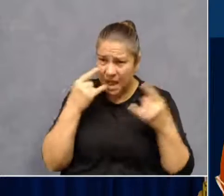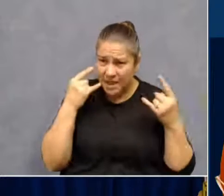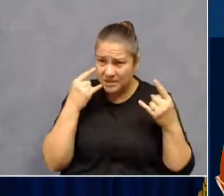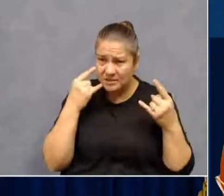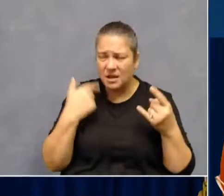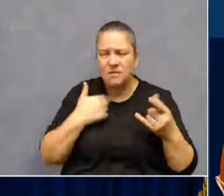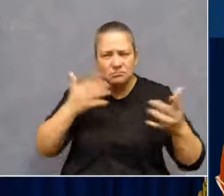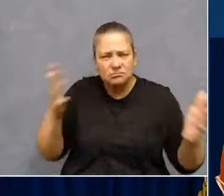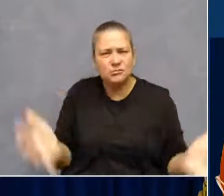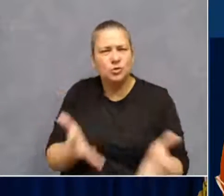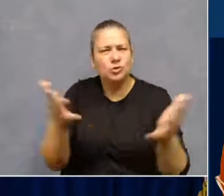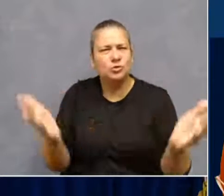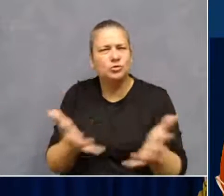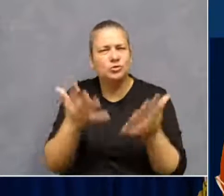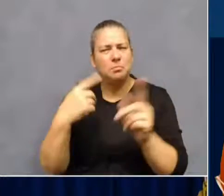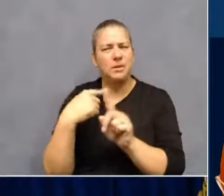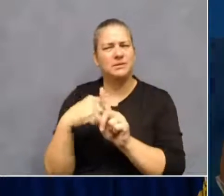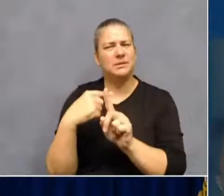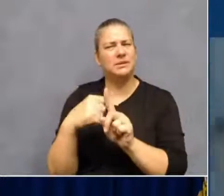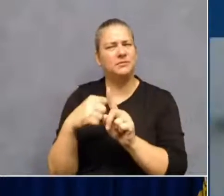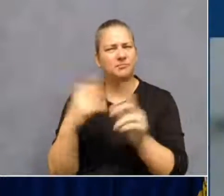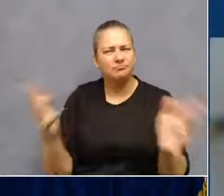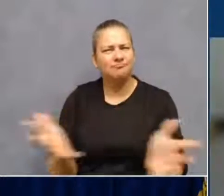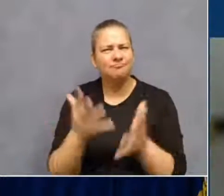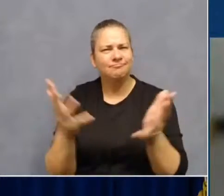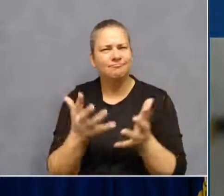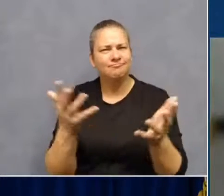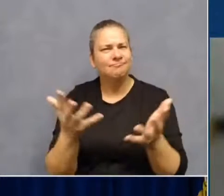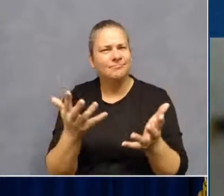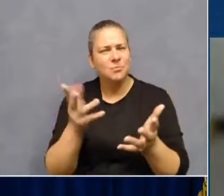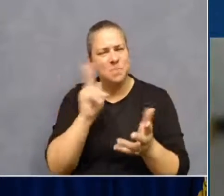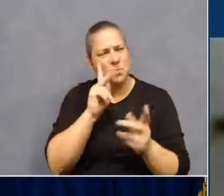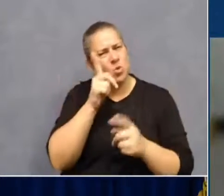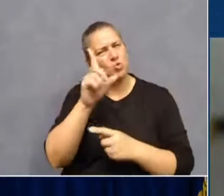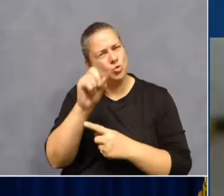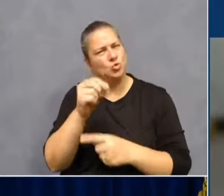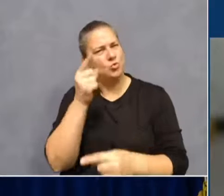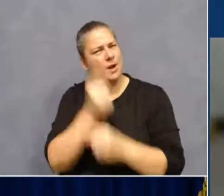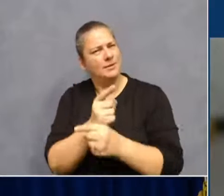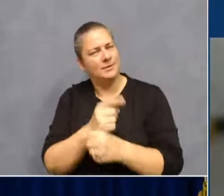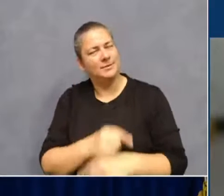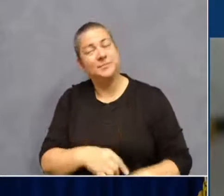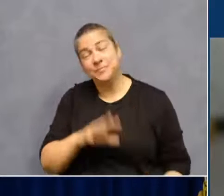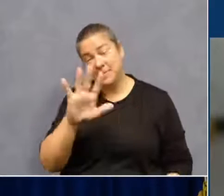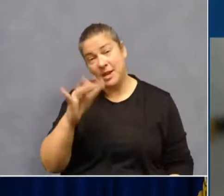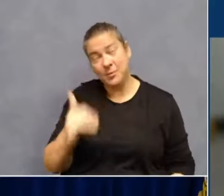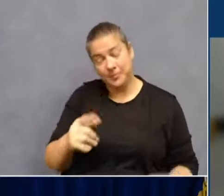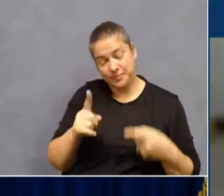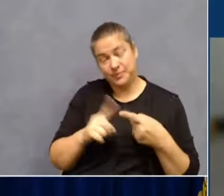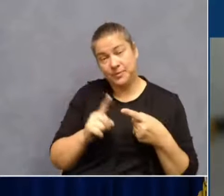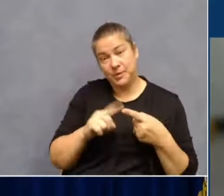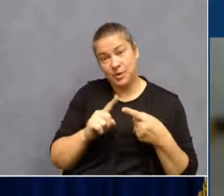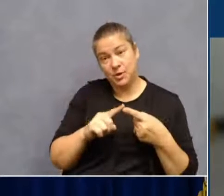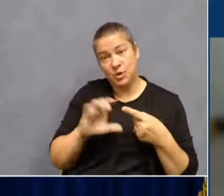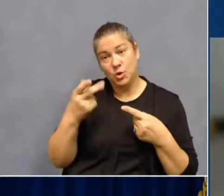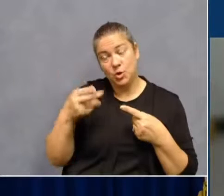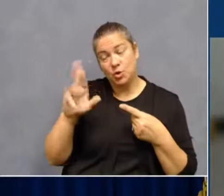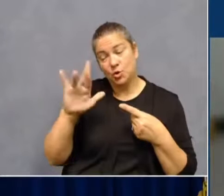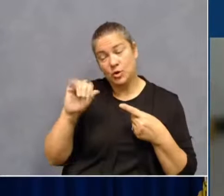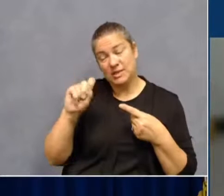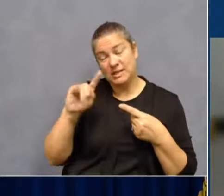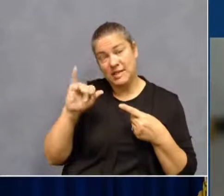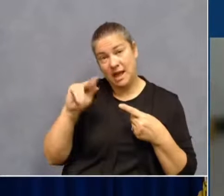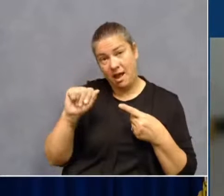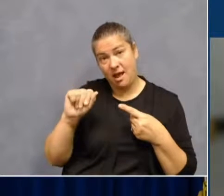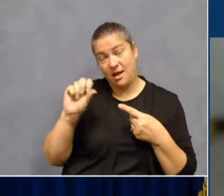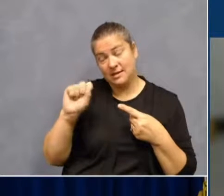today we've got a couple of really great examples. The first one is from Christina Sanders, who's talking about Miss